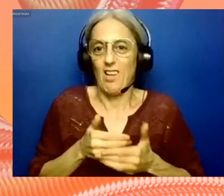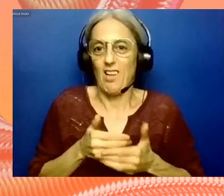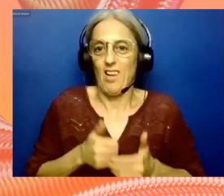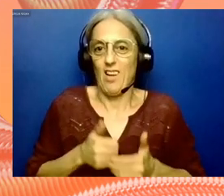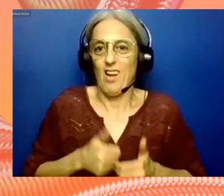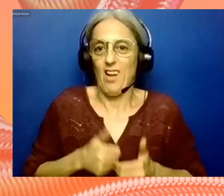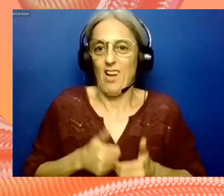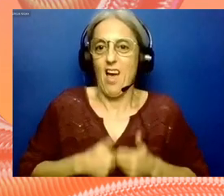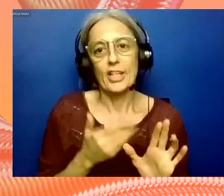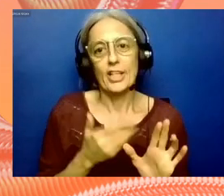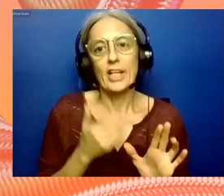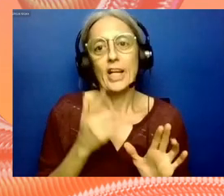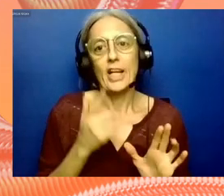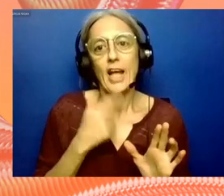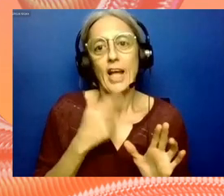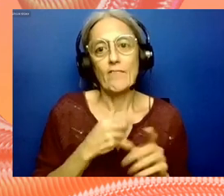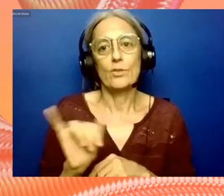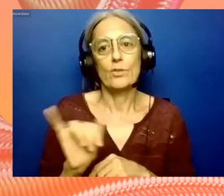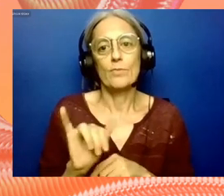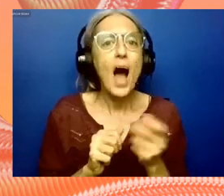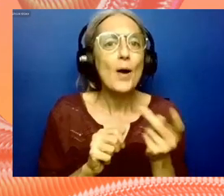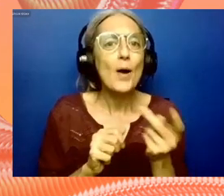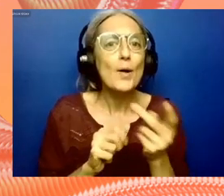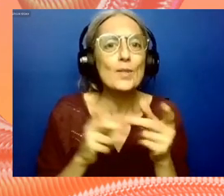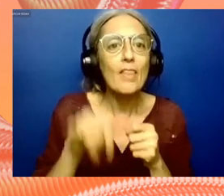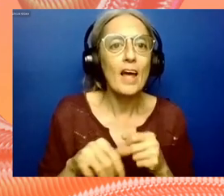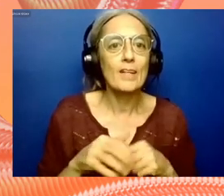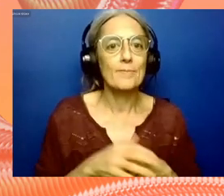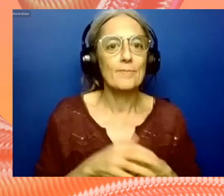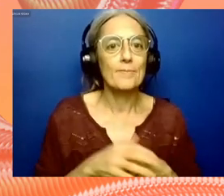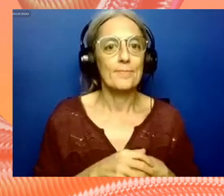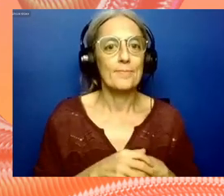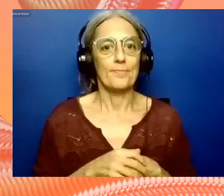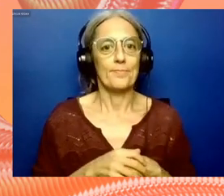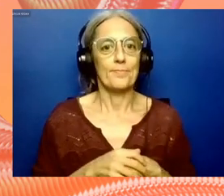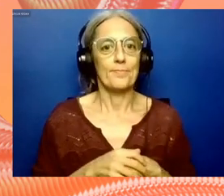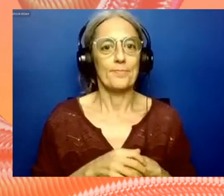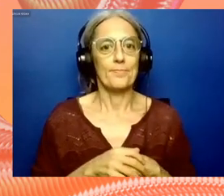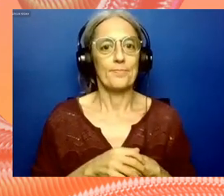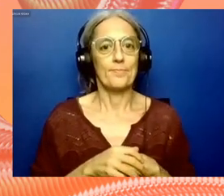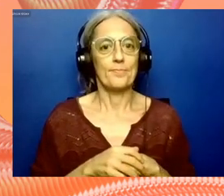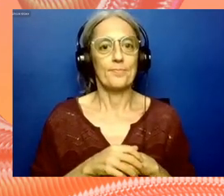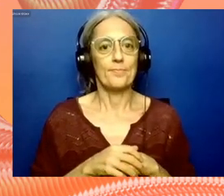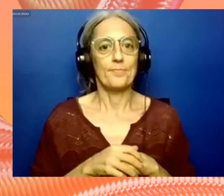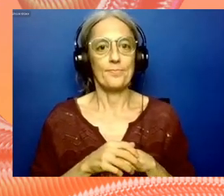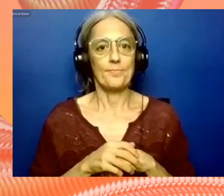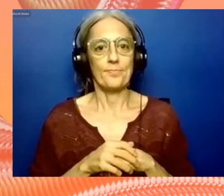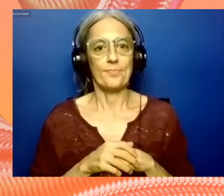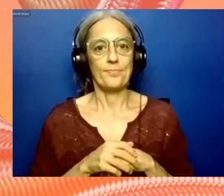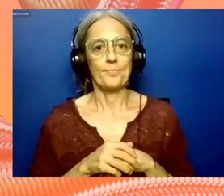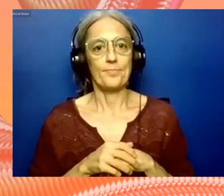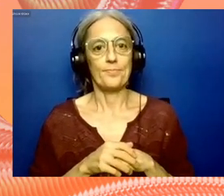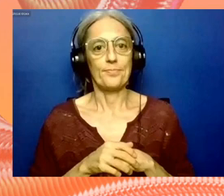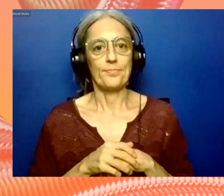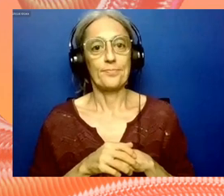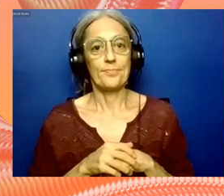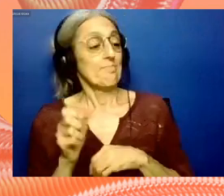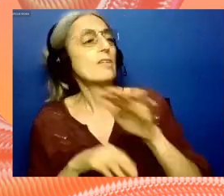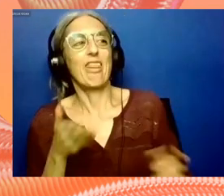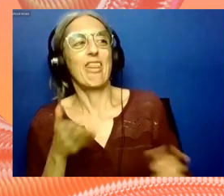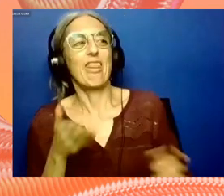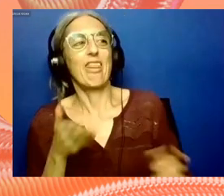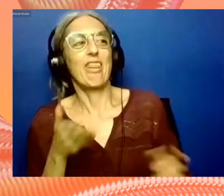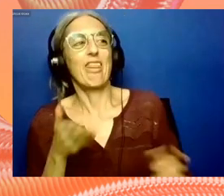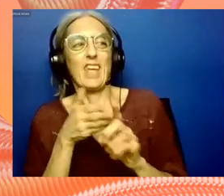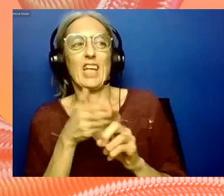that? Nature is also my thing. And I've been working with a new